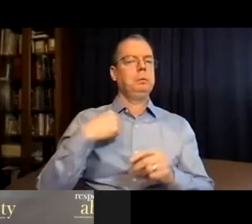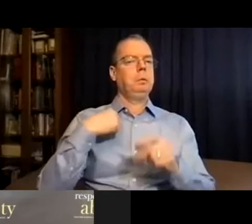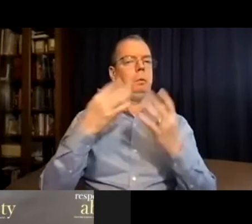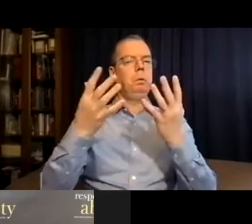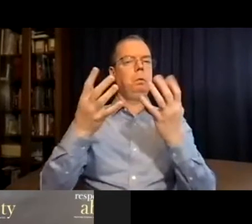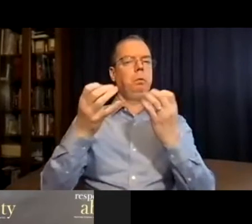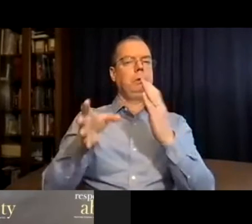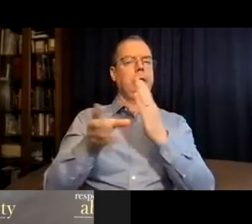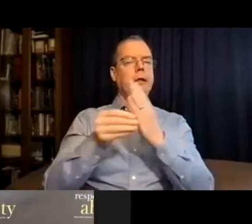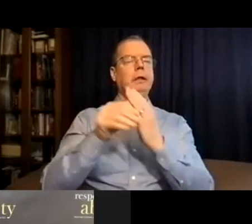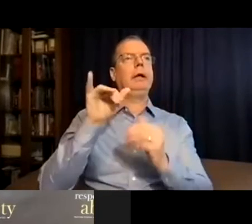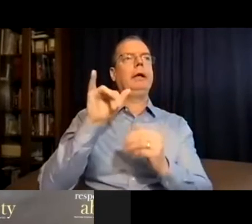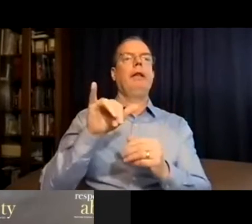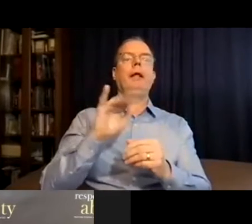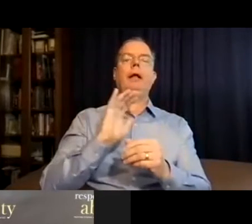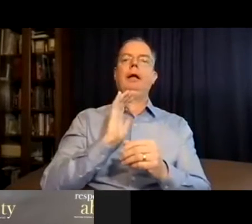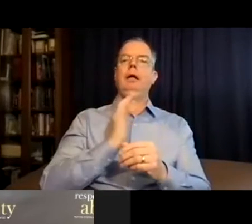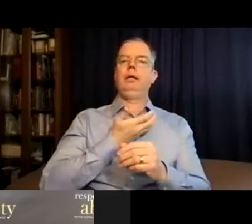I'd like to add